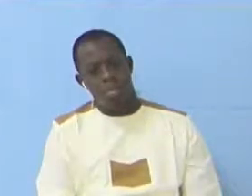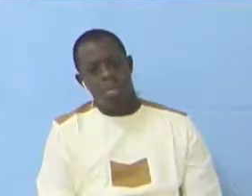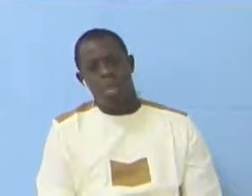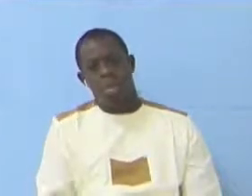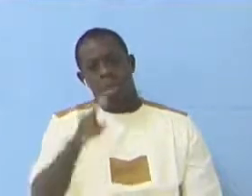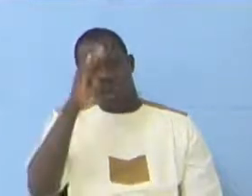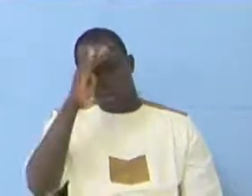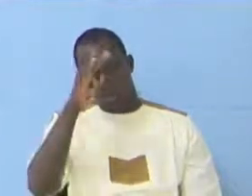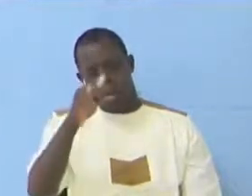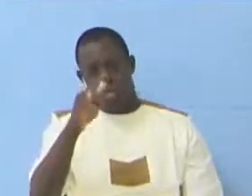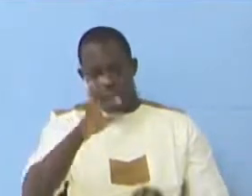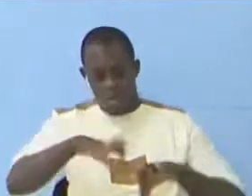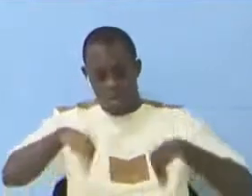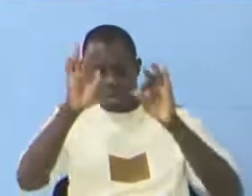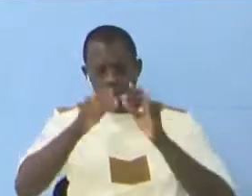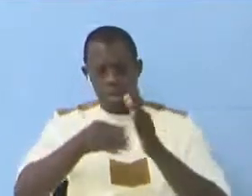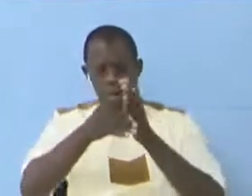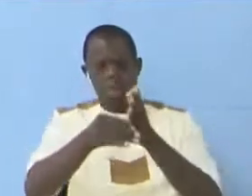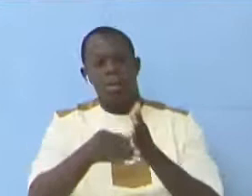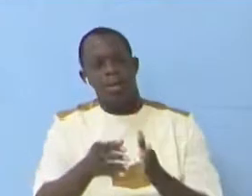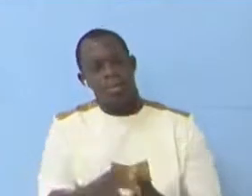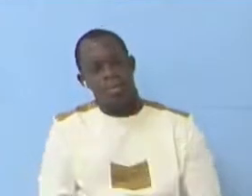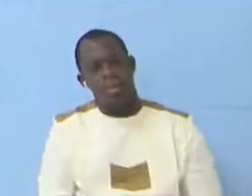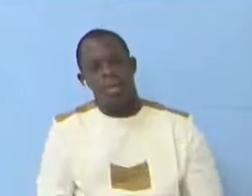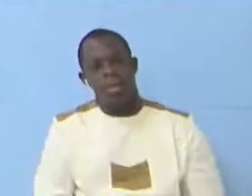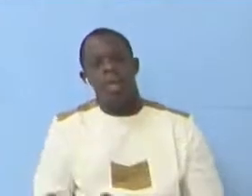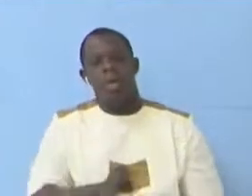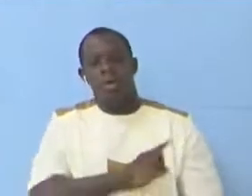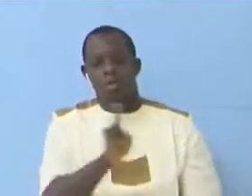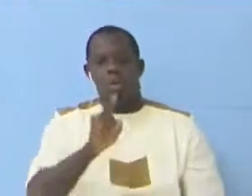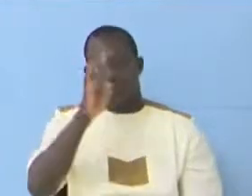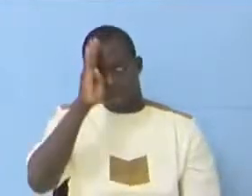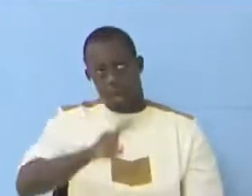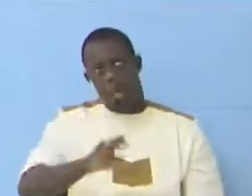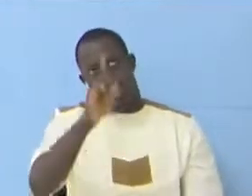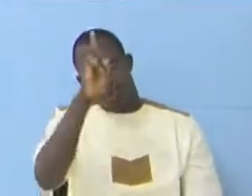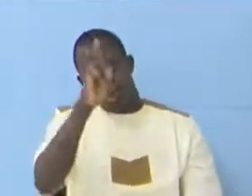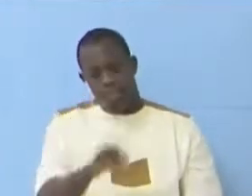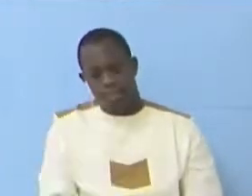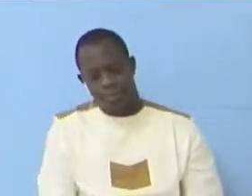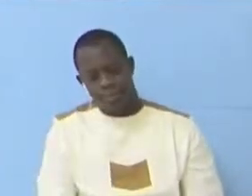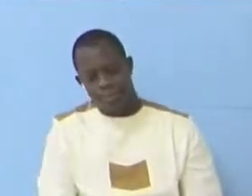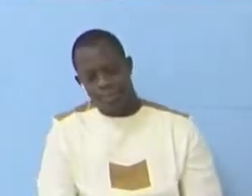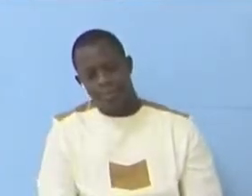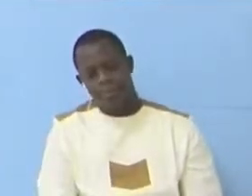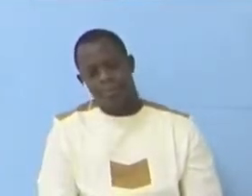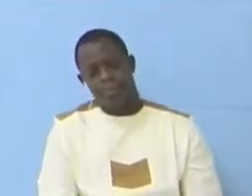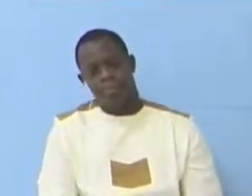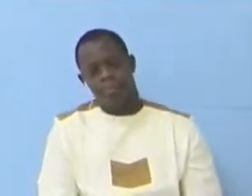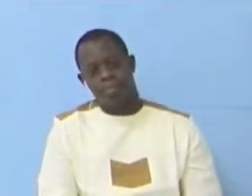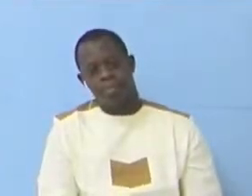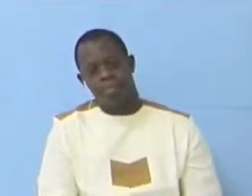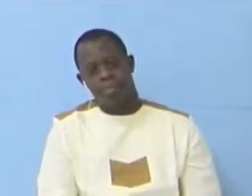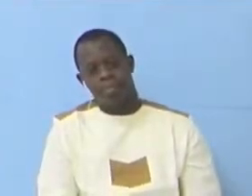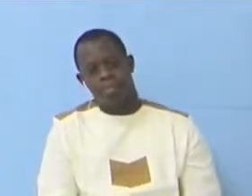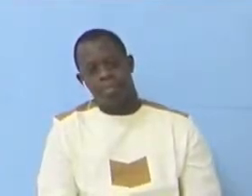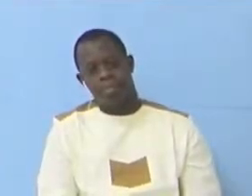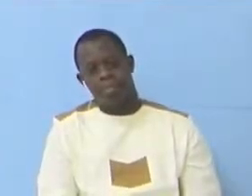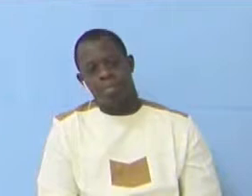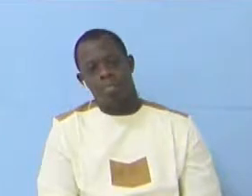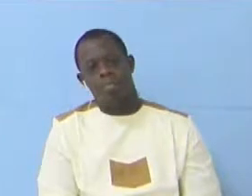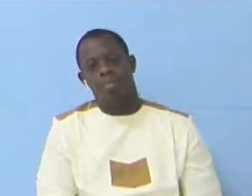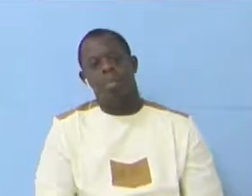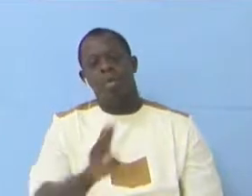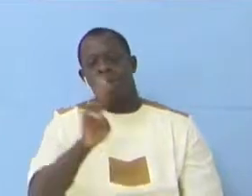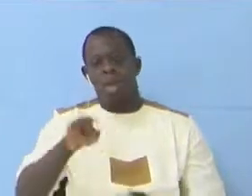jërëjëf Imam. Imam, thank you very much. ñu ngi sant yàlla. We are thanking God. du suñ ndimbal